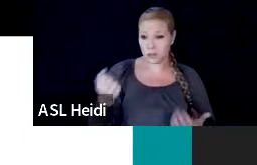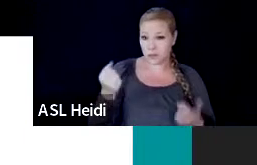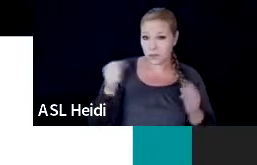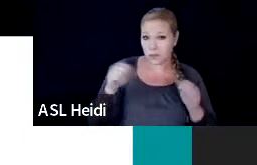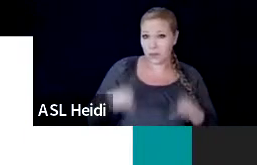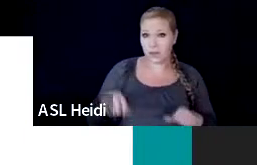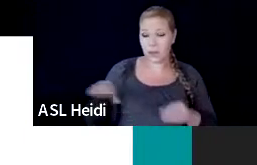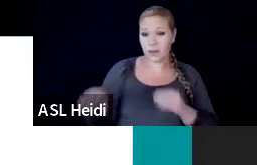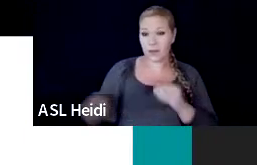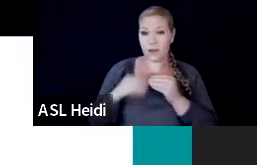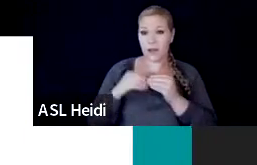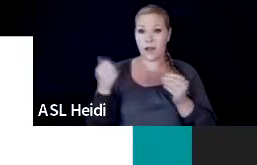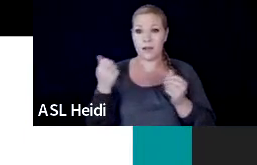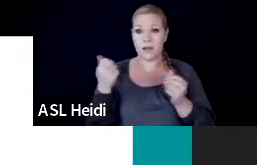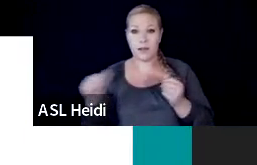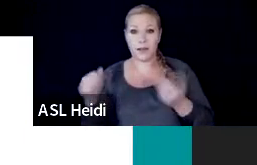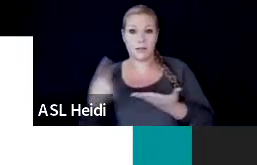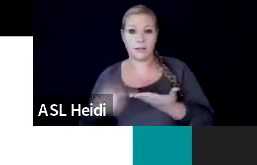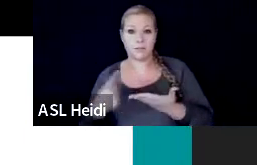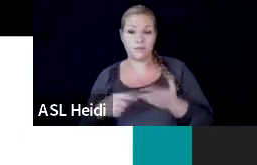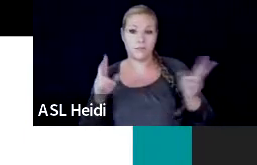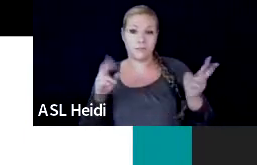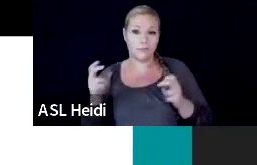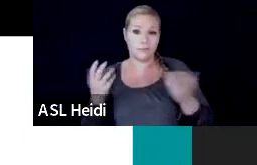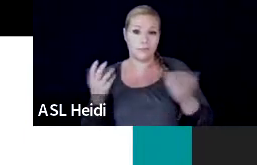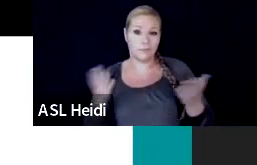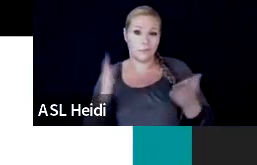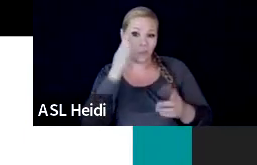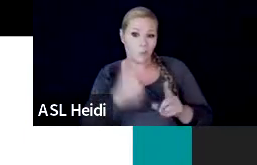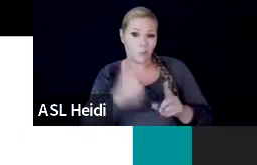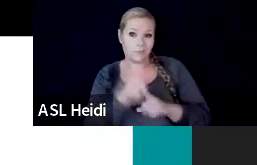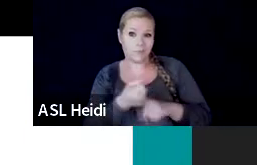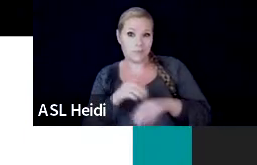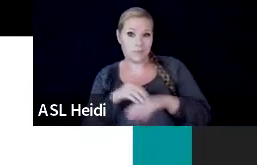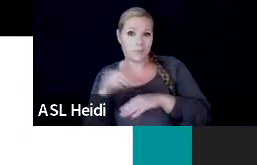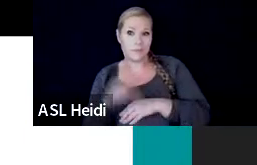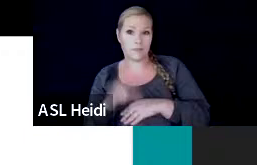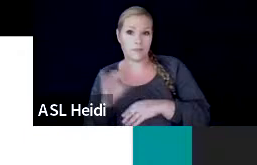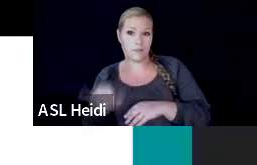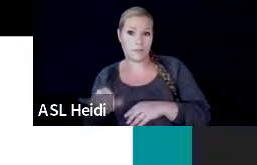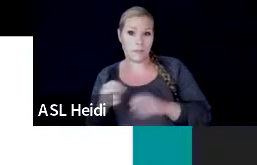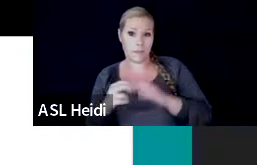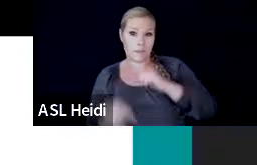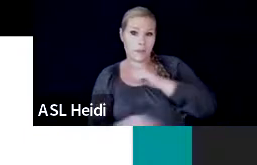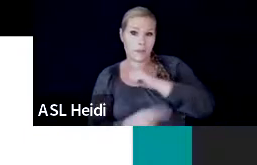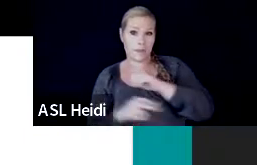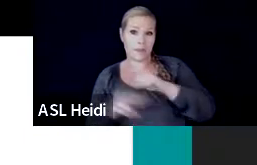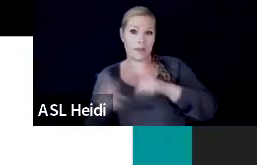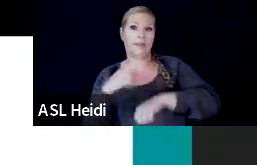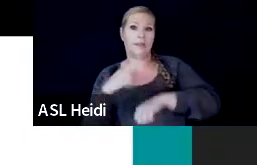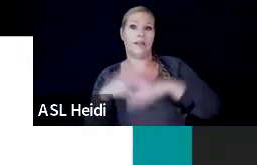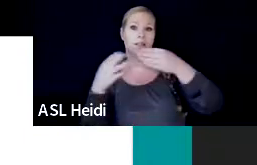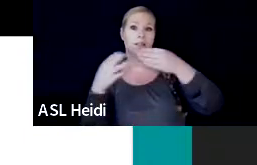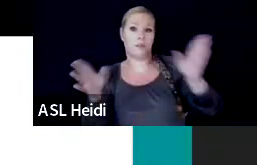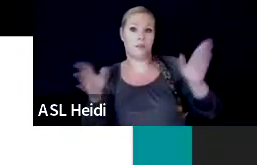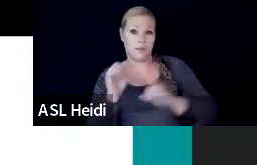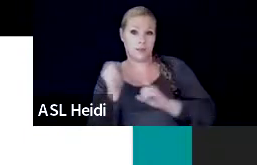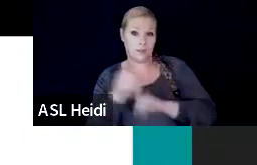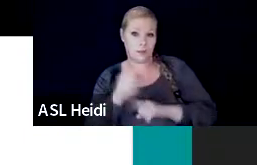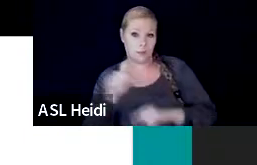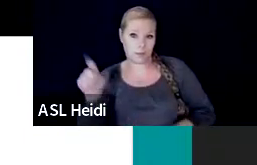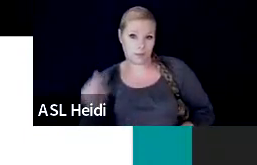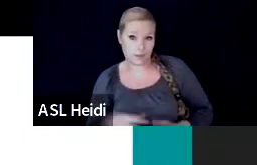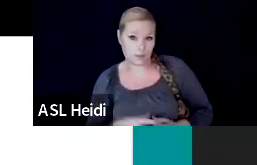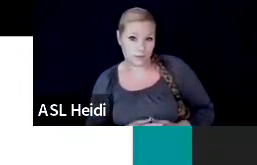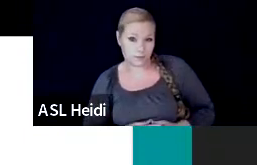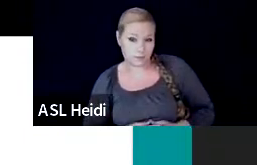may impact the bridge as a result of the national situation? Well,